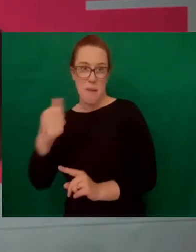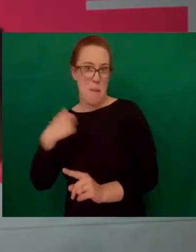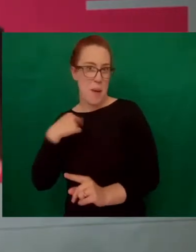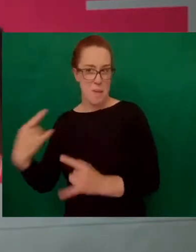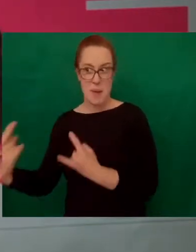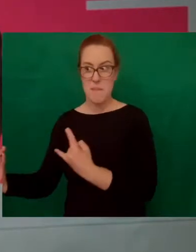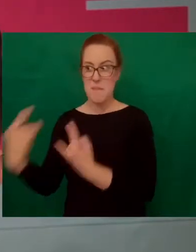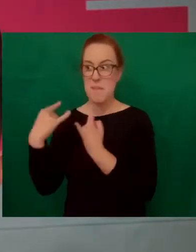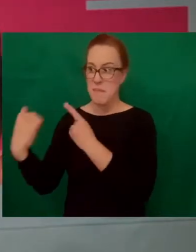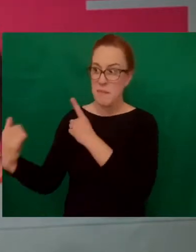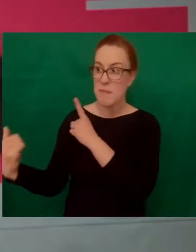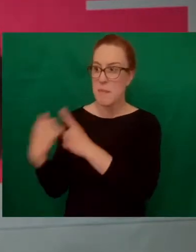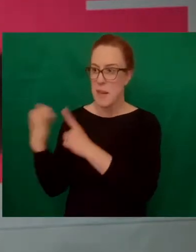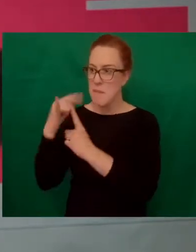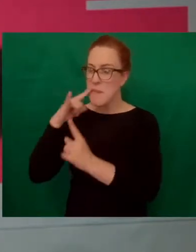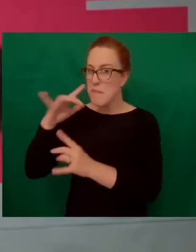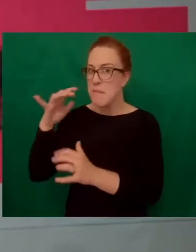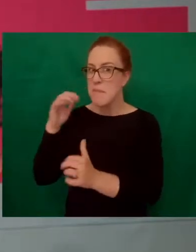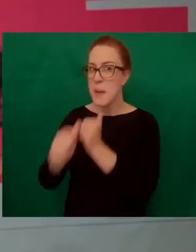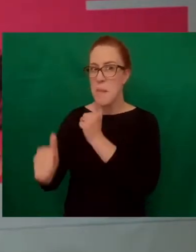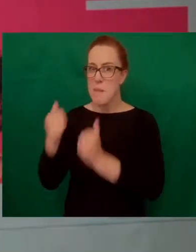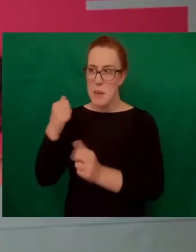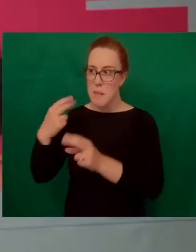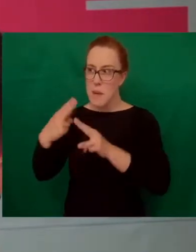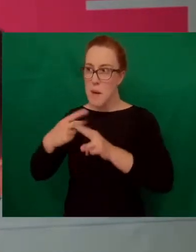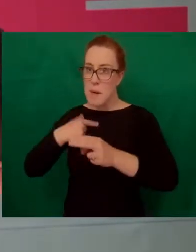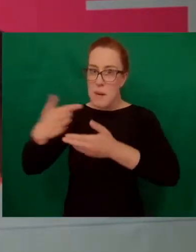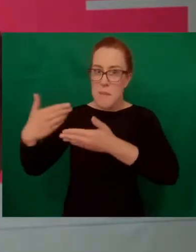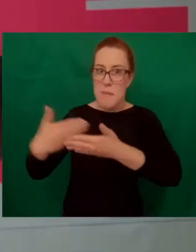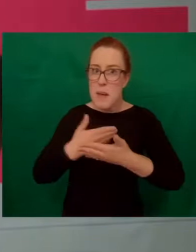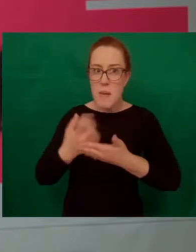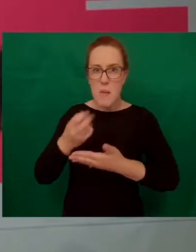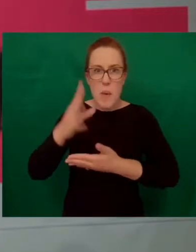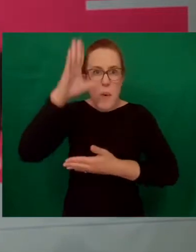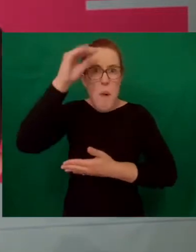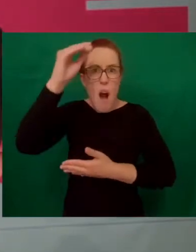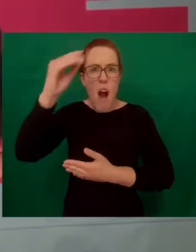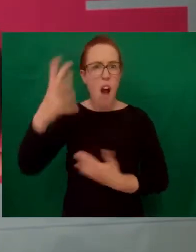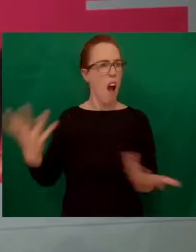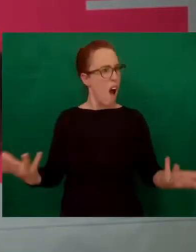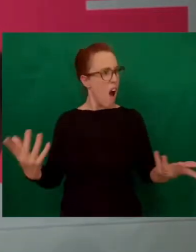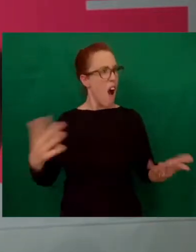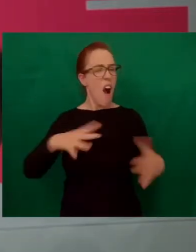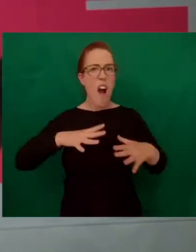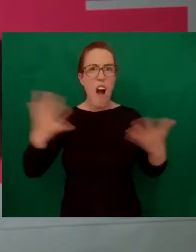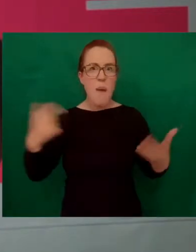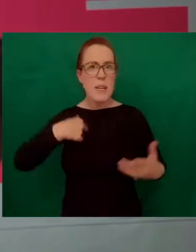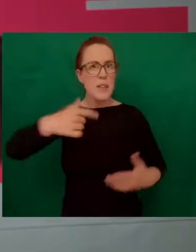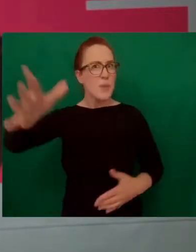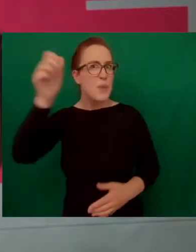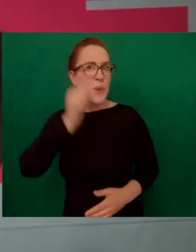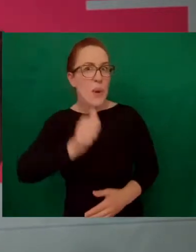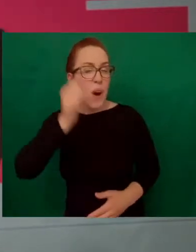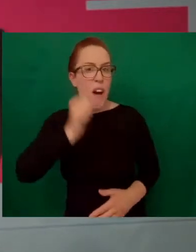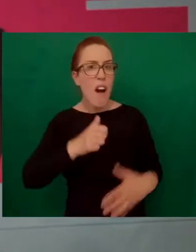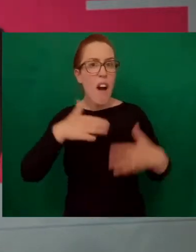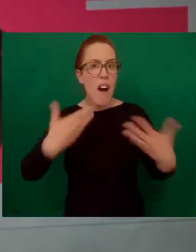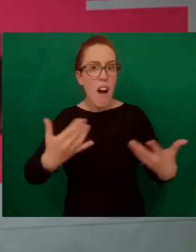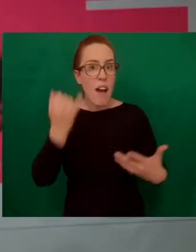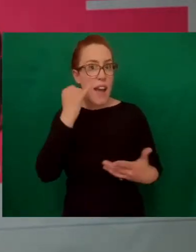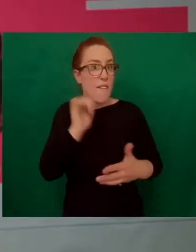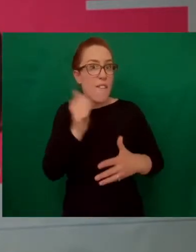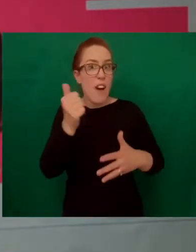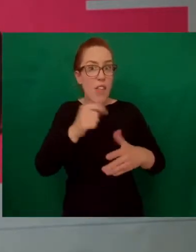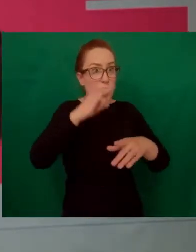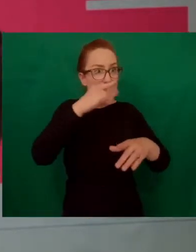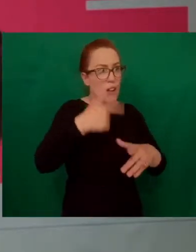if they're bad, bully me, and call me a baby or a boy? But I'm a girl. What if no one will play with me